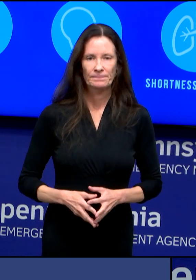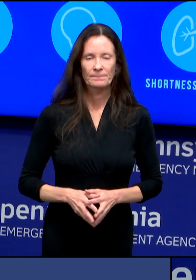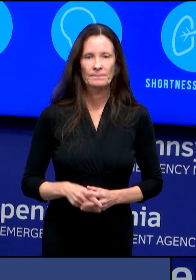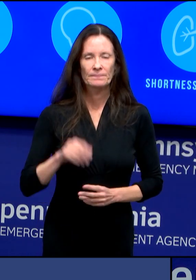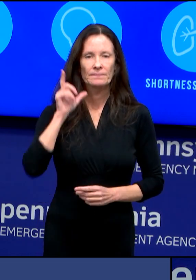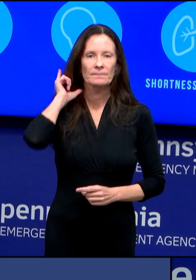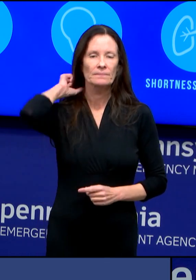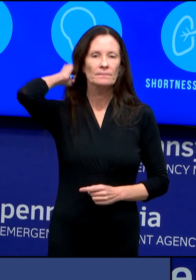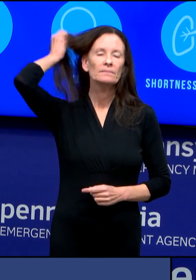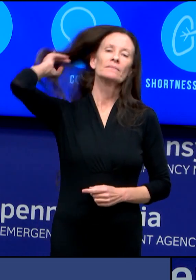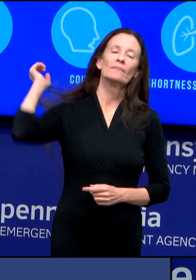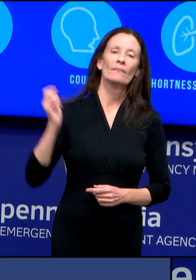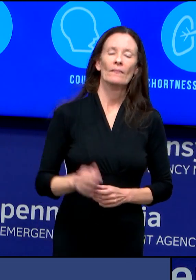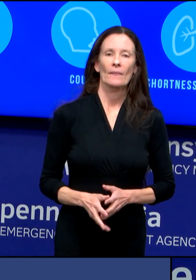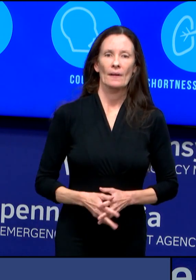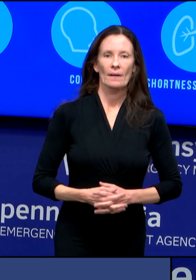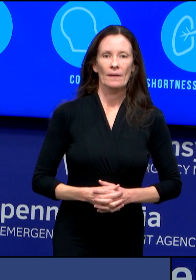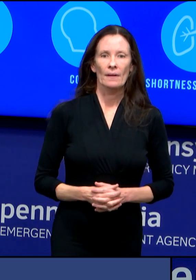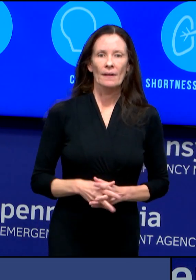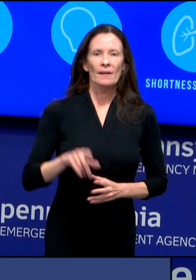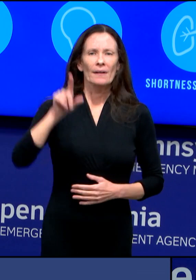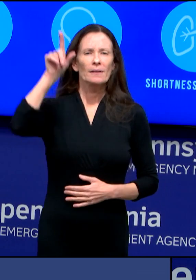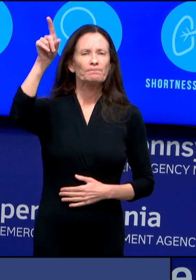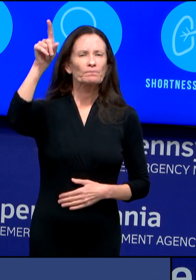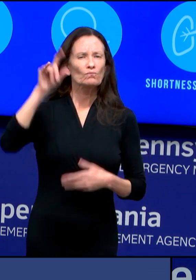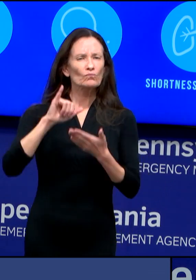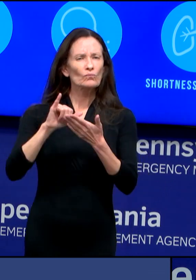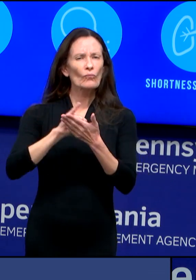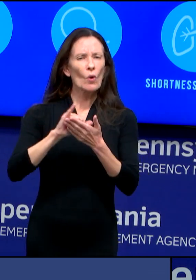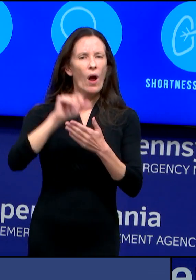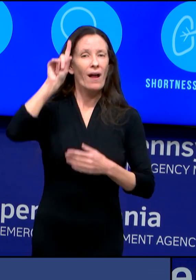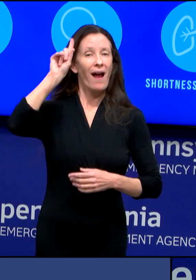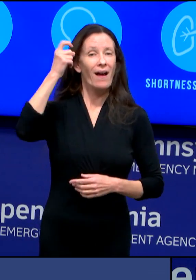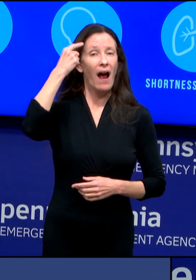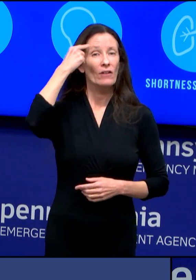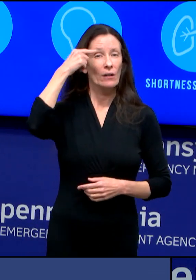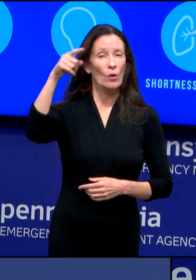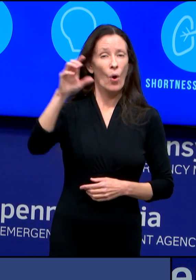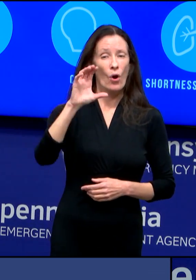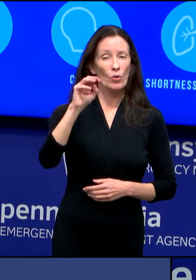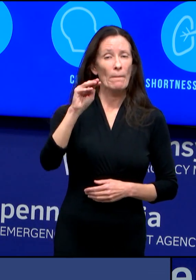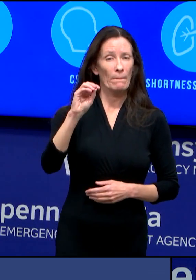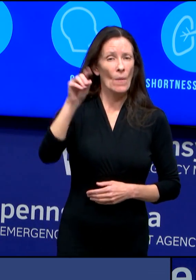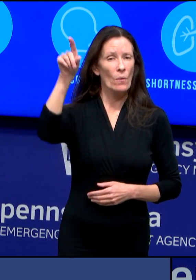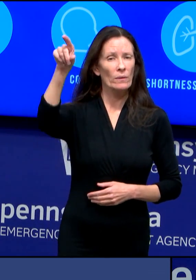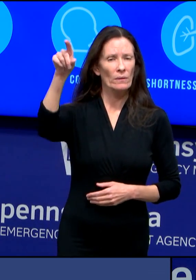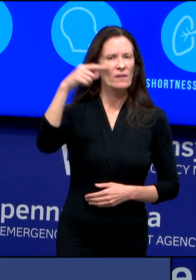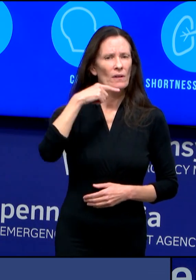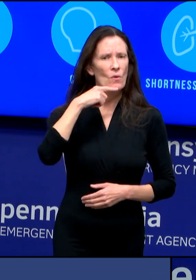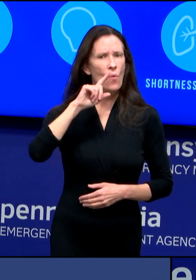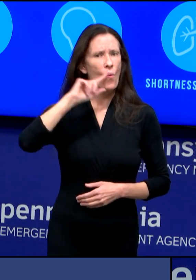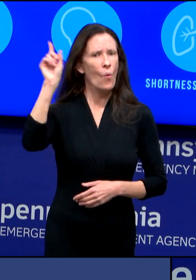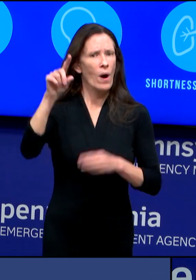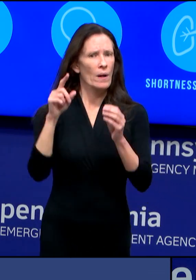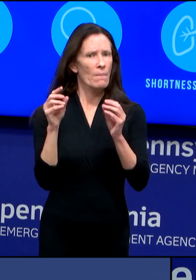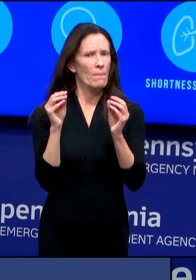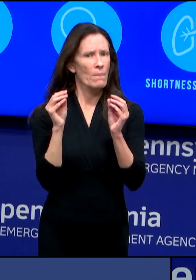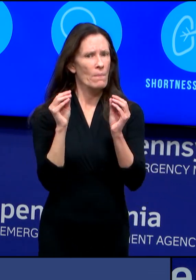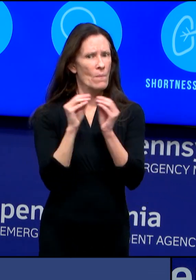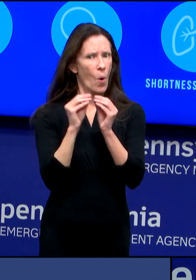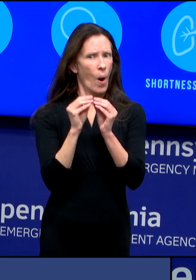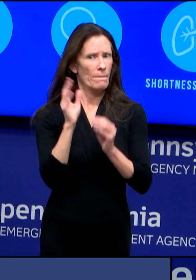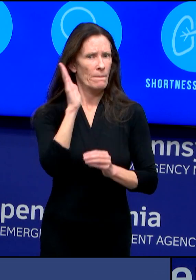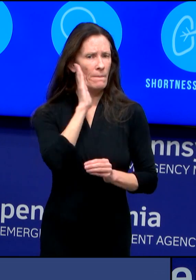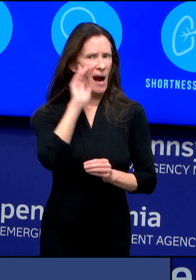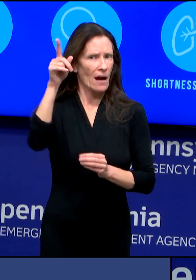there increase bed capacity by 50%. Are we considering a similar order in Pennsylvania? Well, it's not an order, and we don't